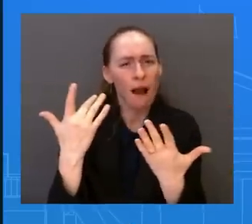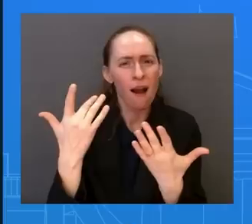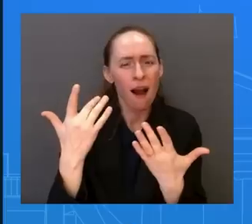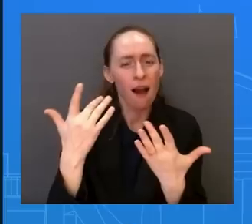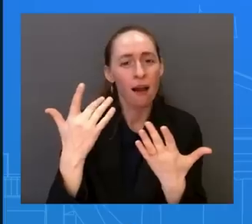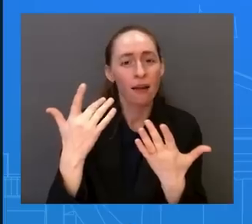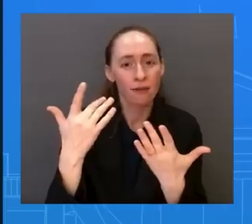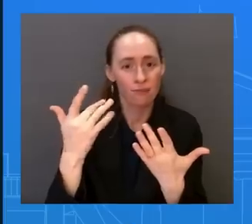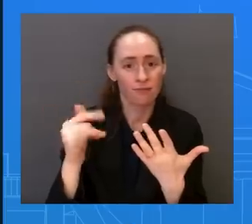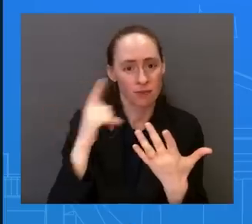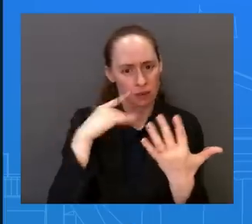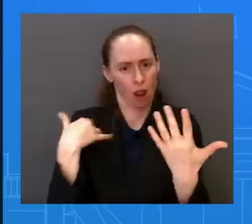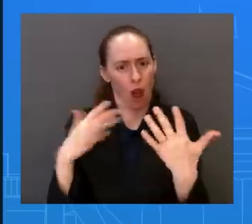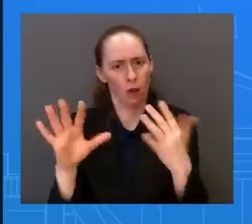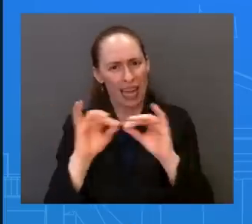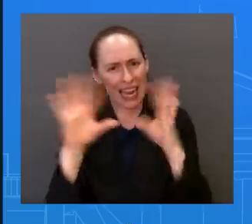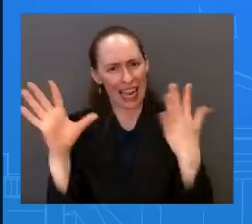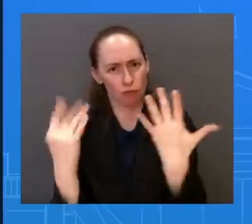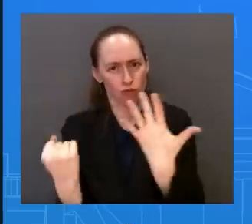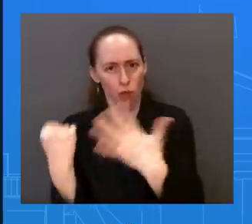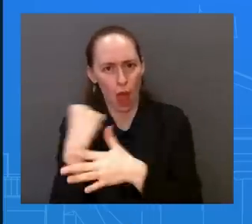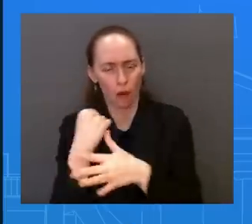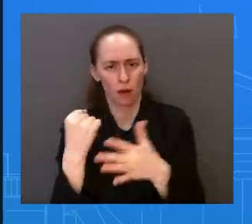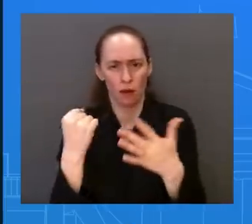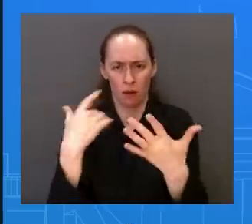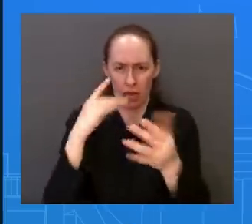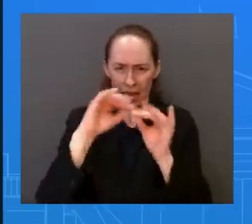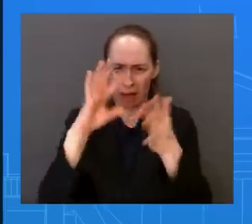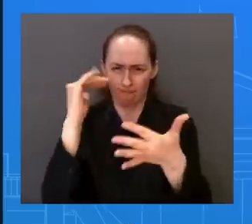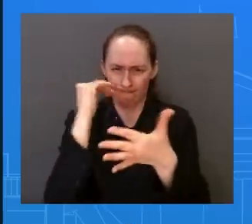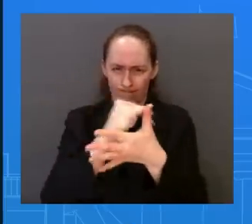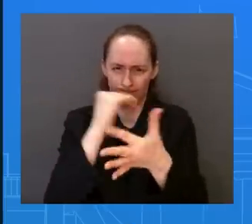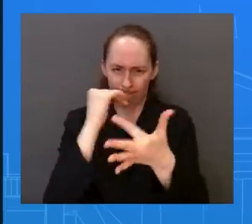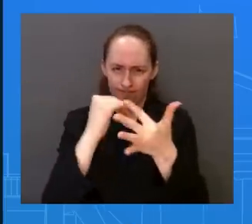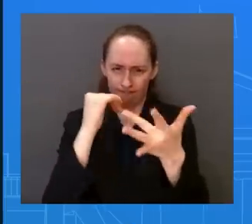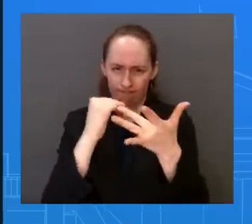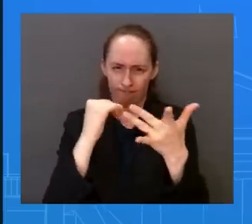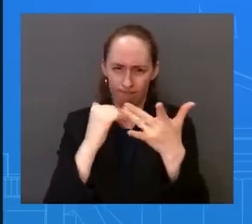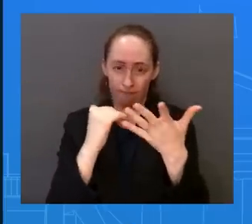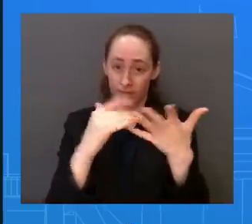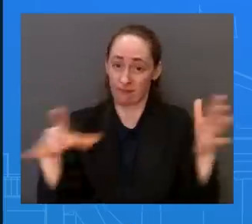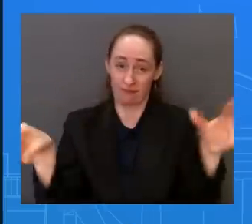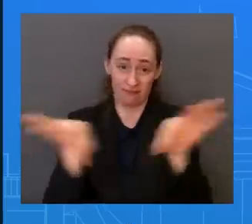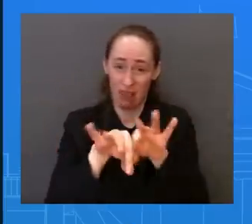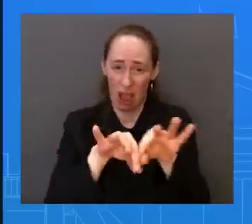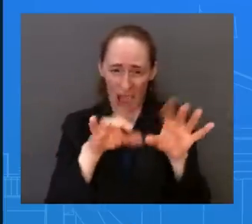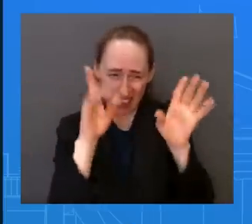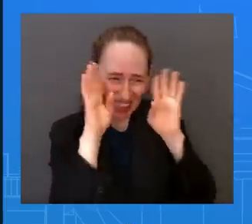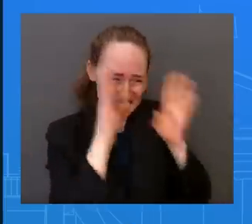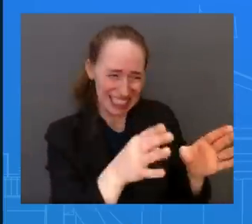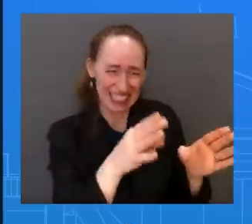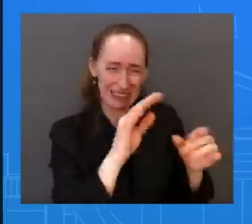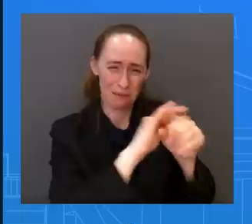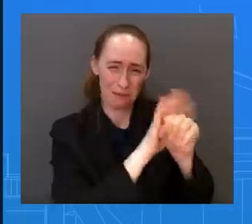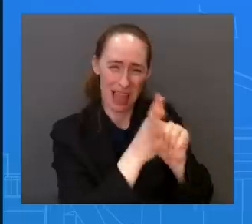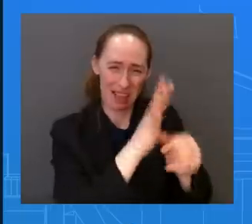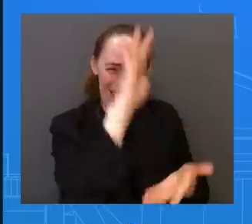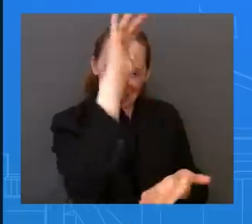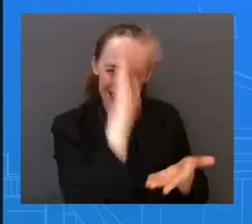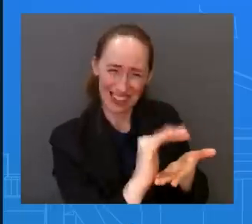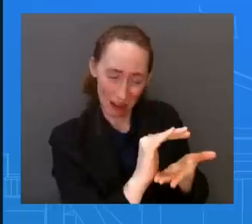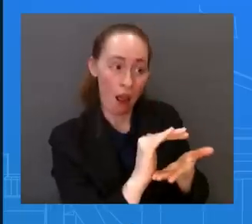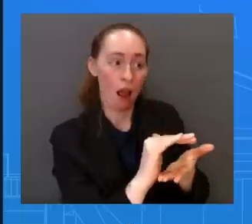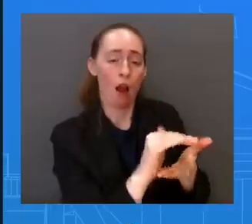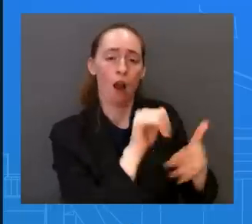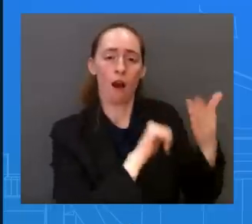to get the pandemic under control. And certainly, I think our policies reflect that, including the announcement about how to responsibly wind